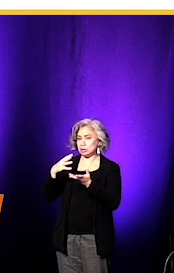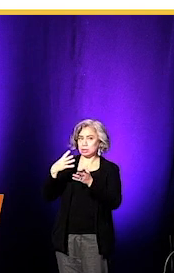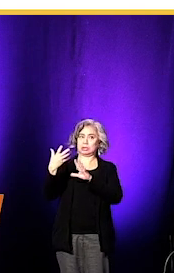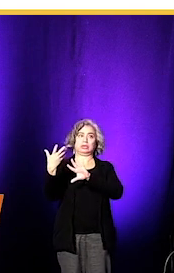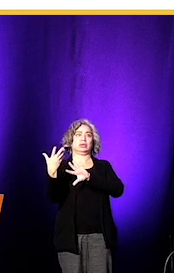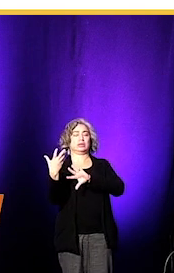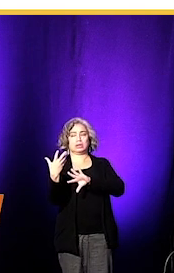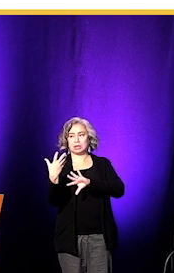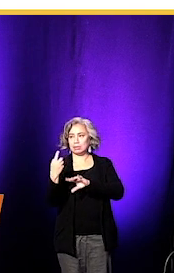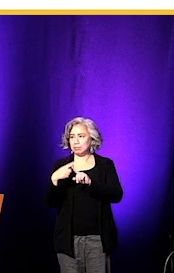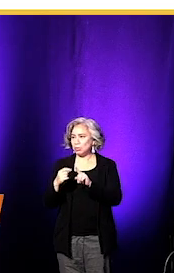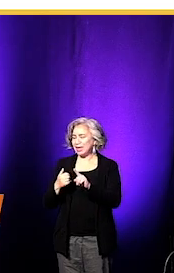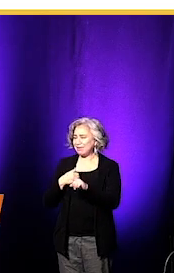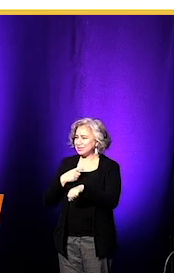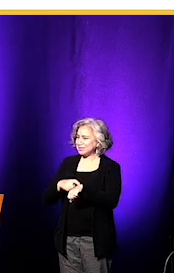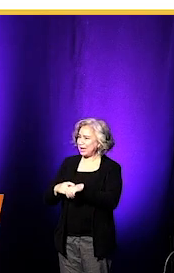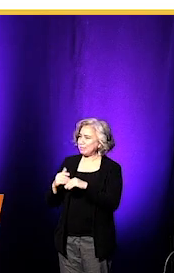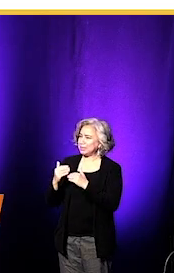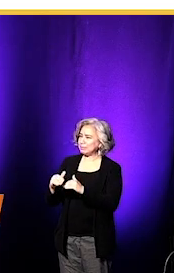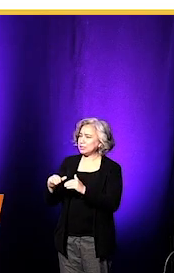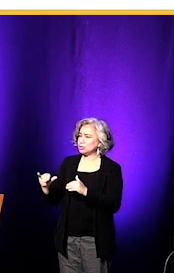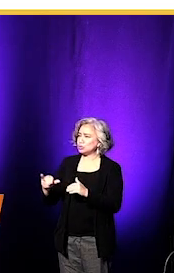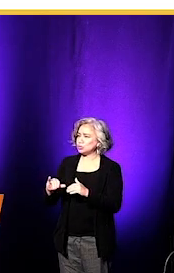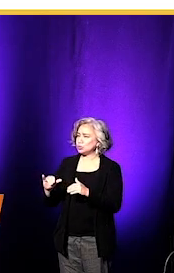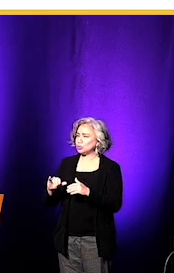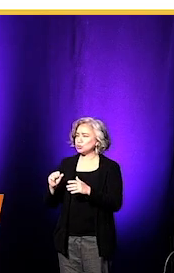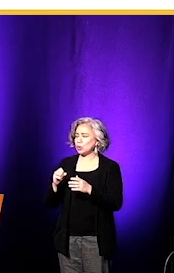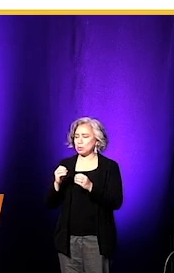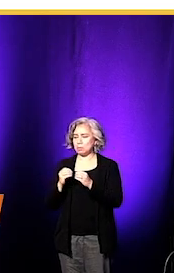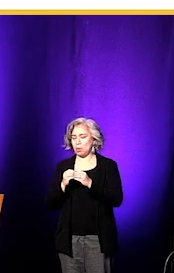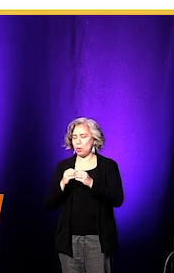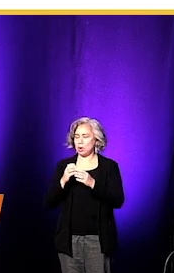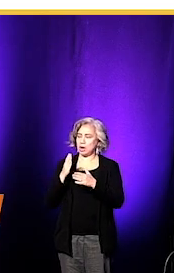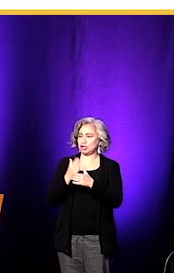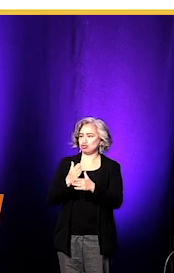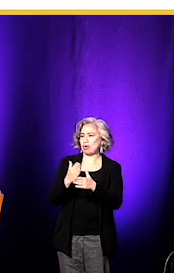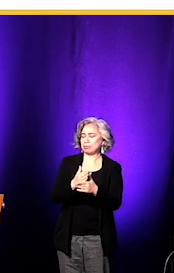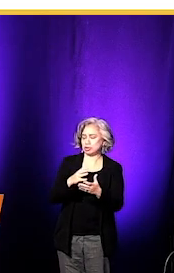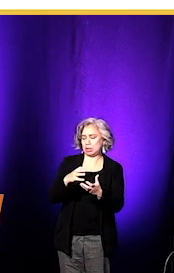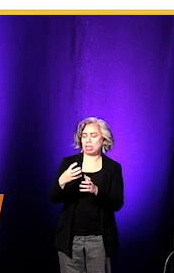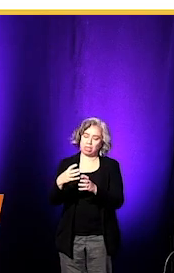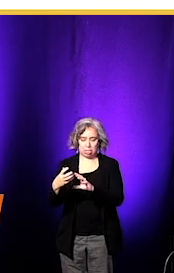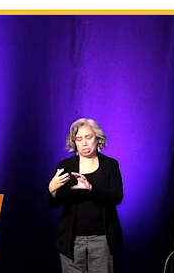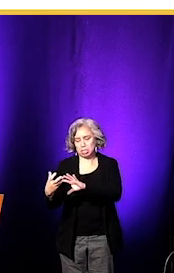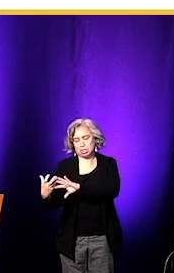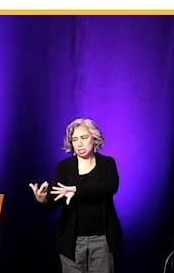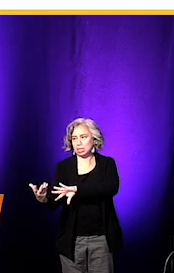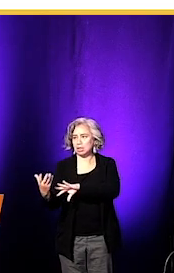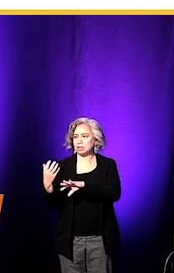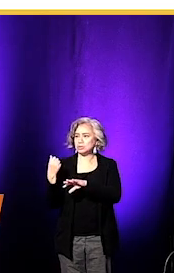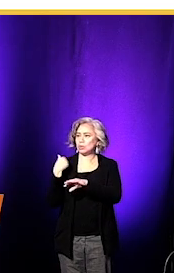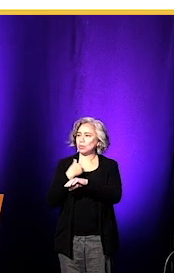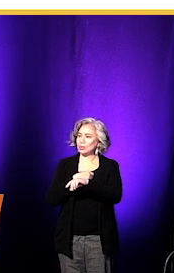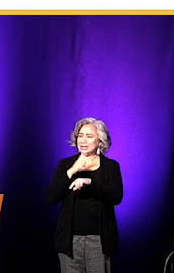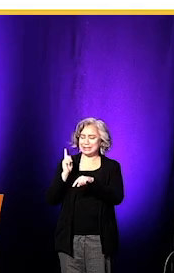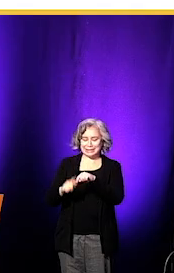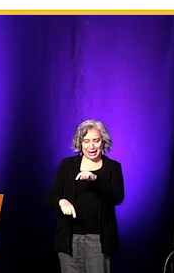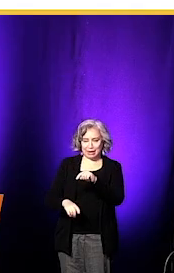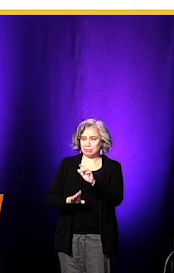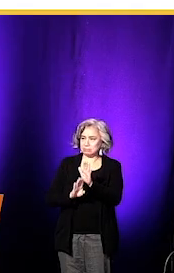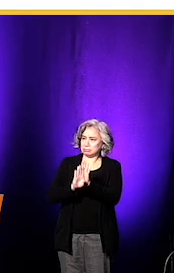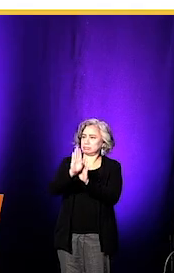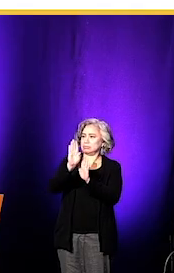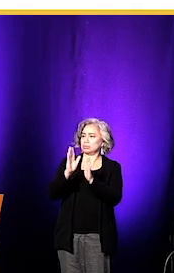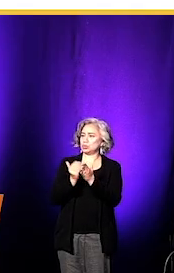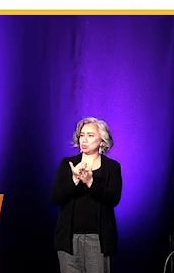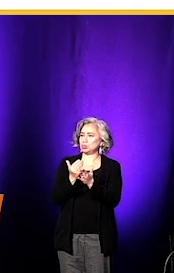time limit to that, it then introduces more interruptions that gets in the way of creating those new ways